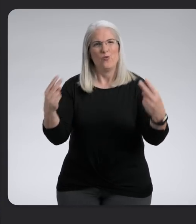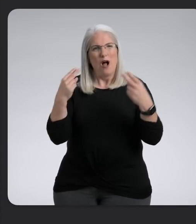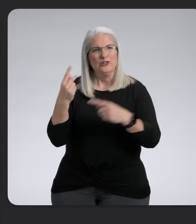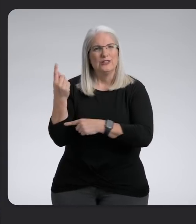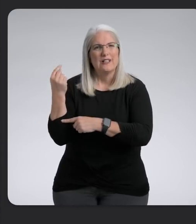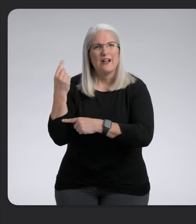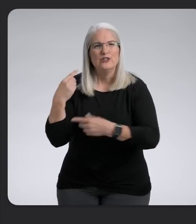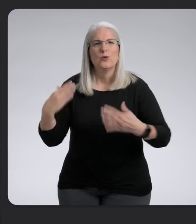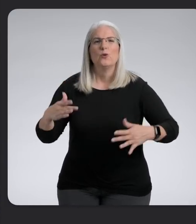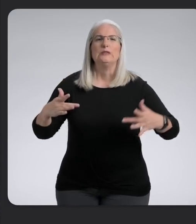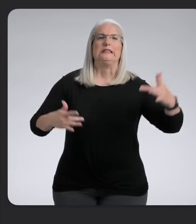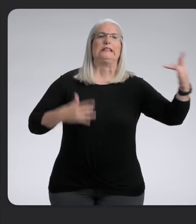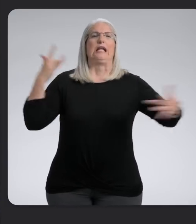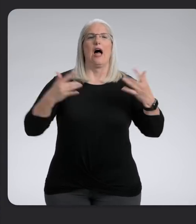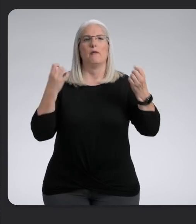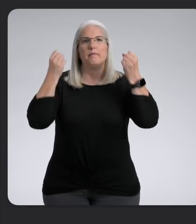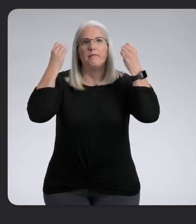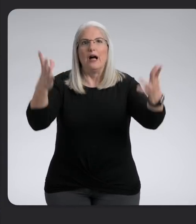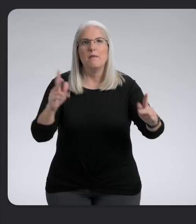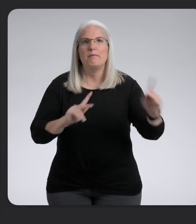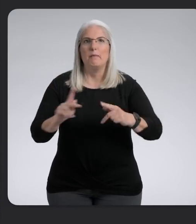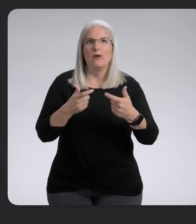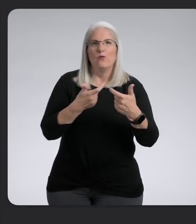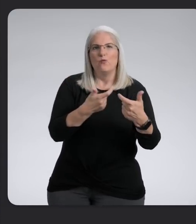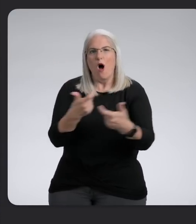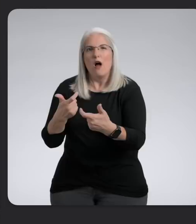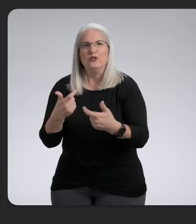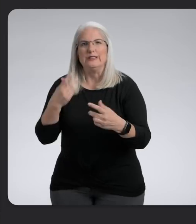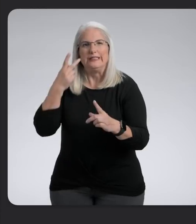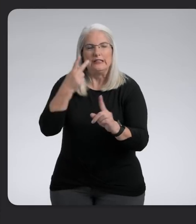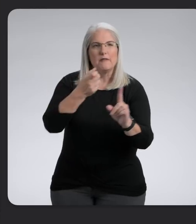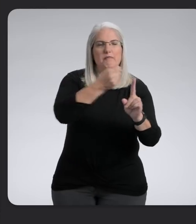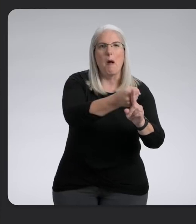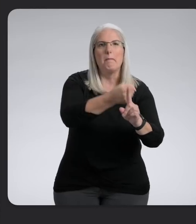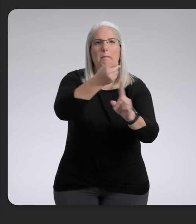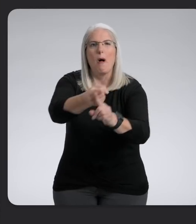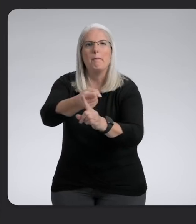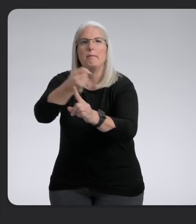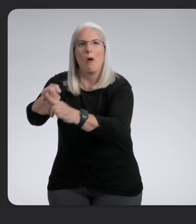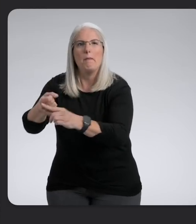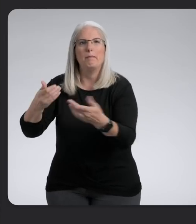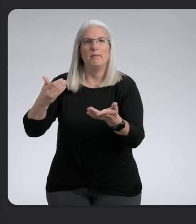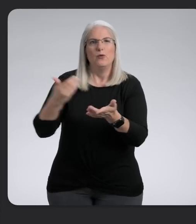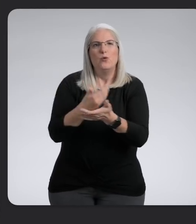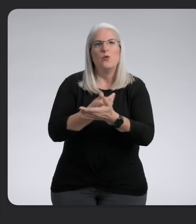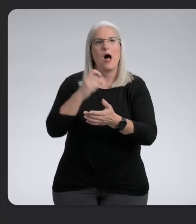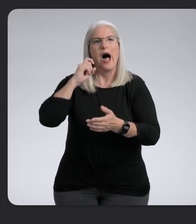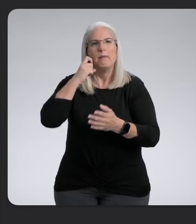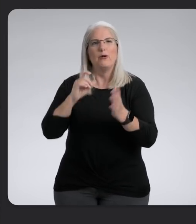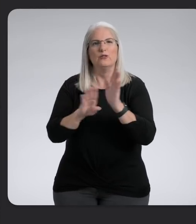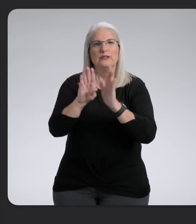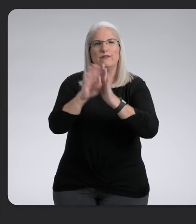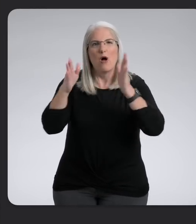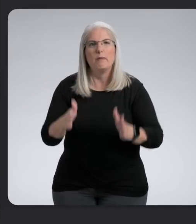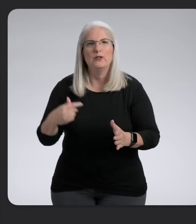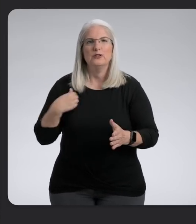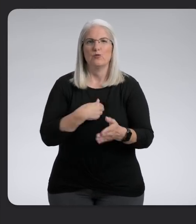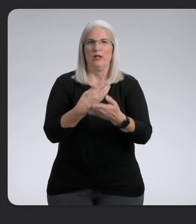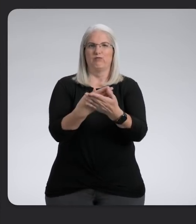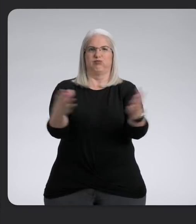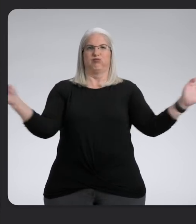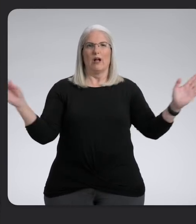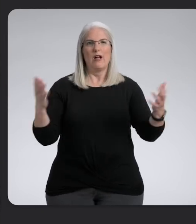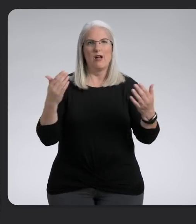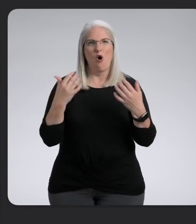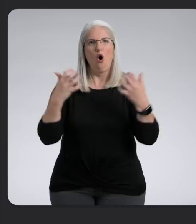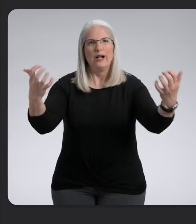many people join us and to see the impact it had on new Apple developers as we broadened our audience, welcoming more